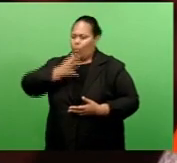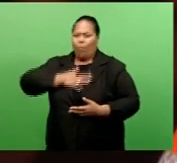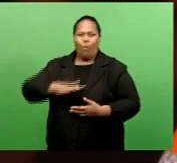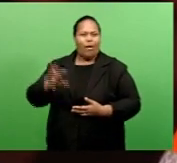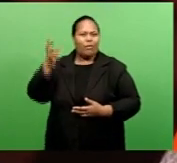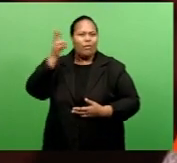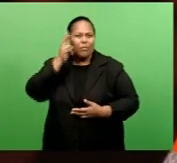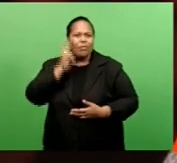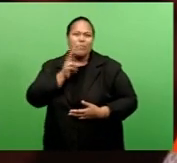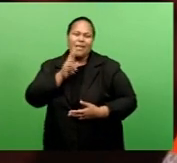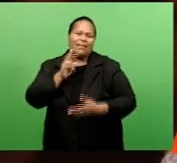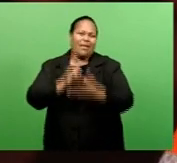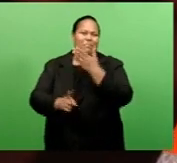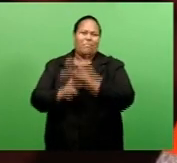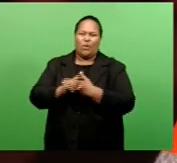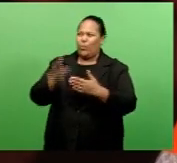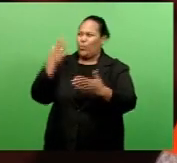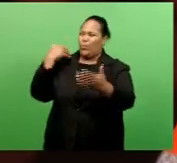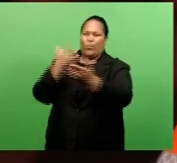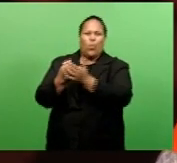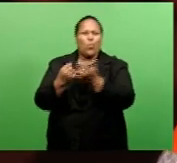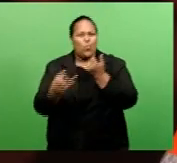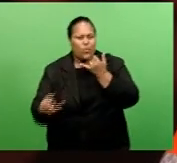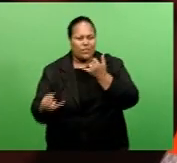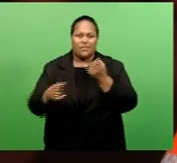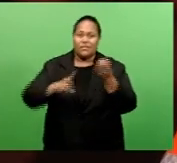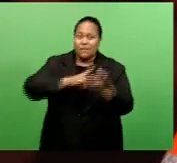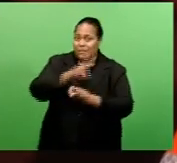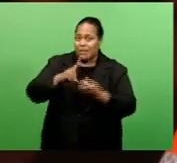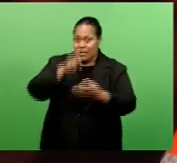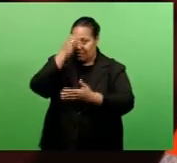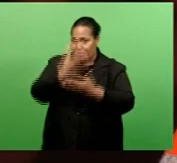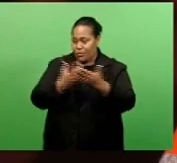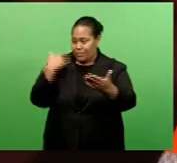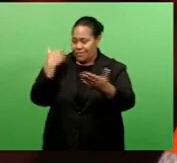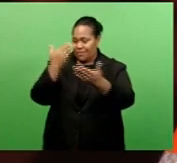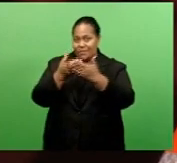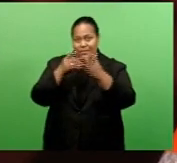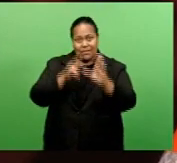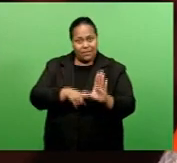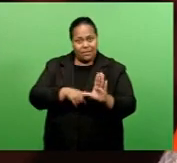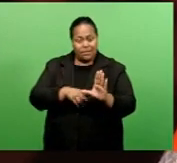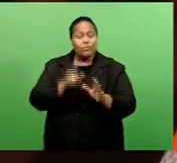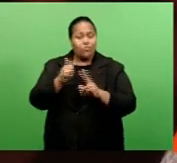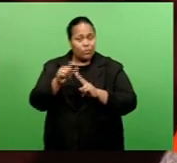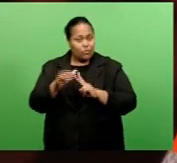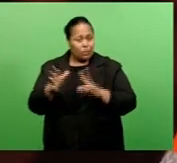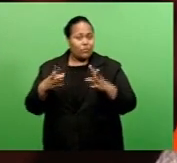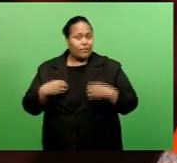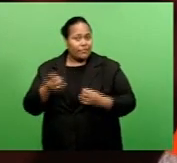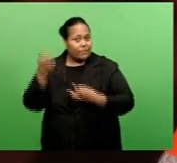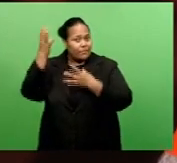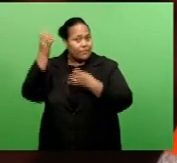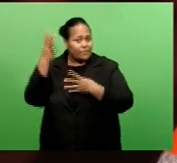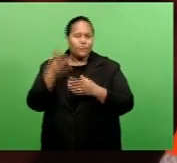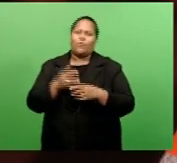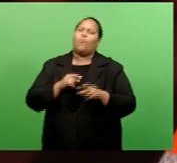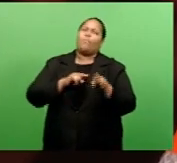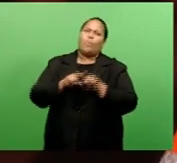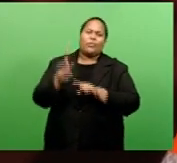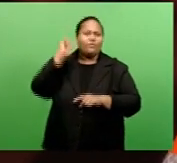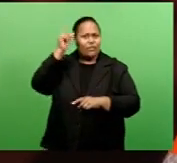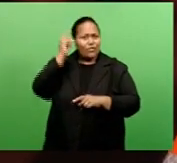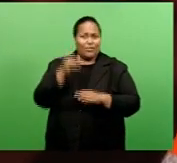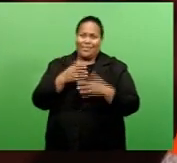severe disasters they've encountered over the years. I've also received information that a good number of villages of Fijians are